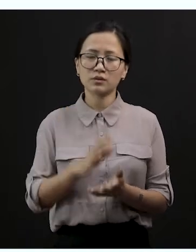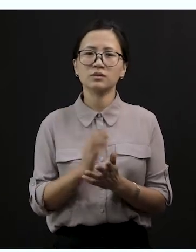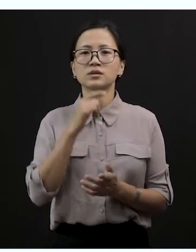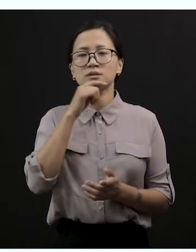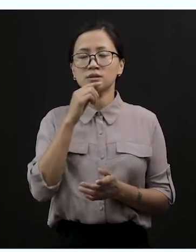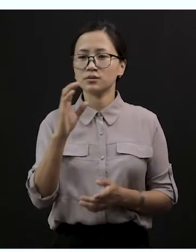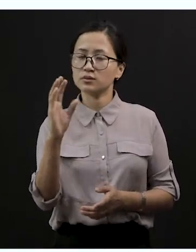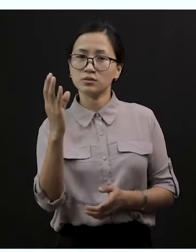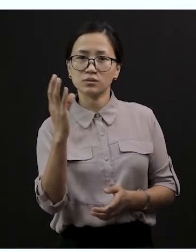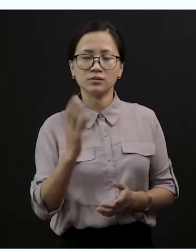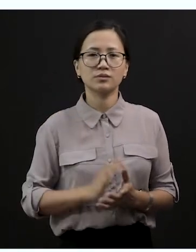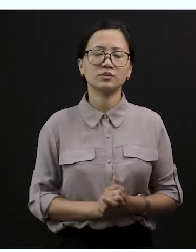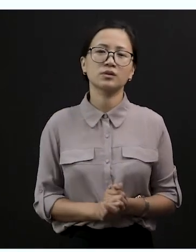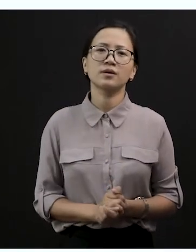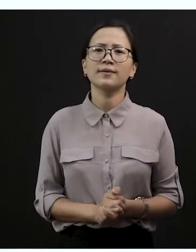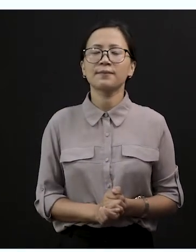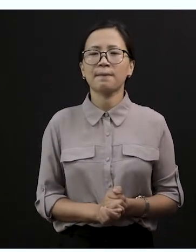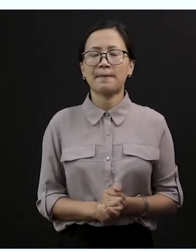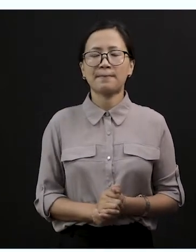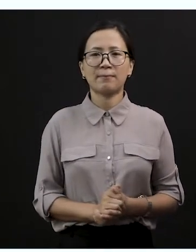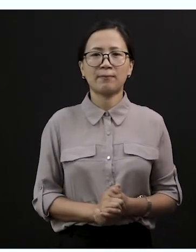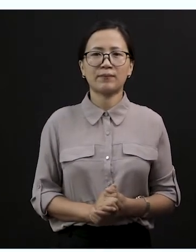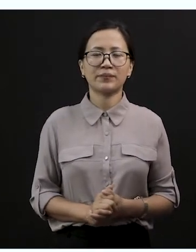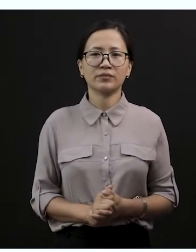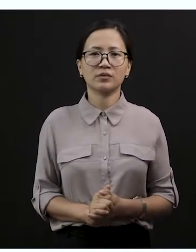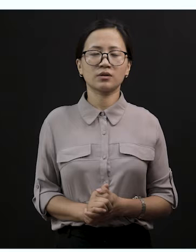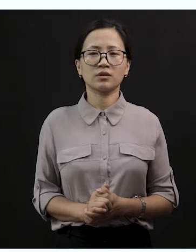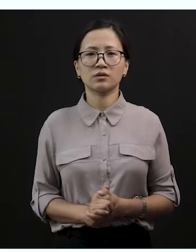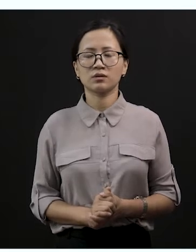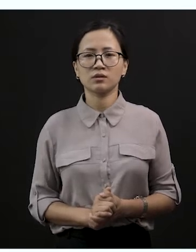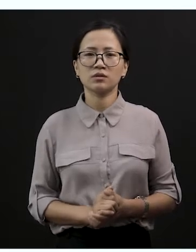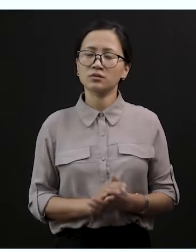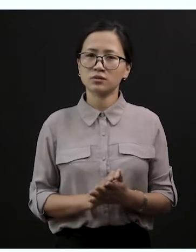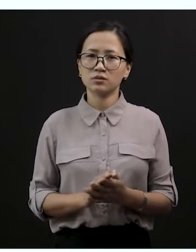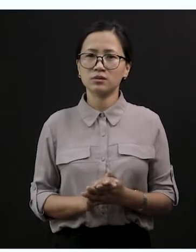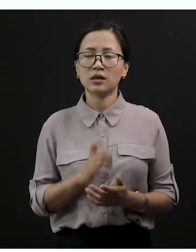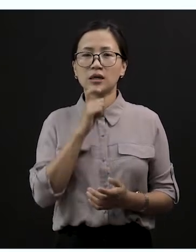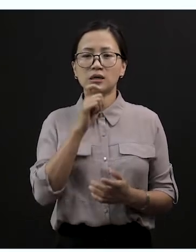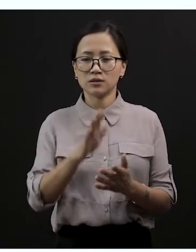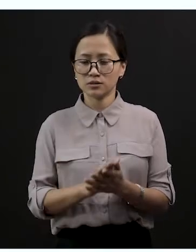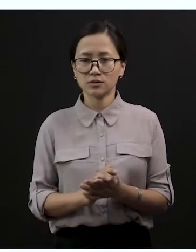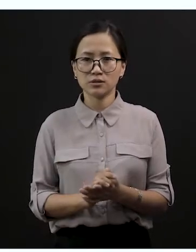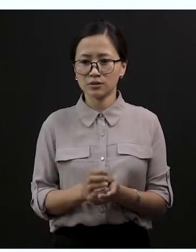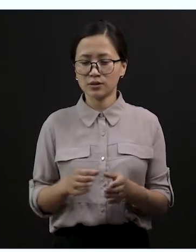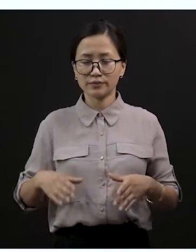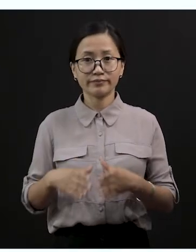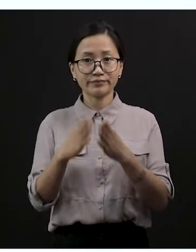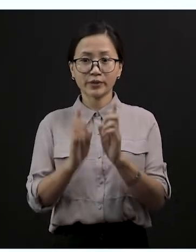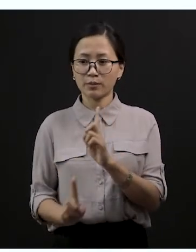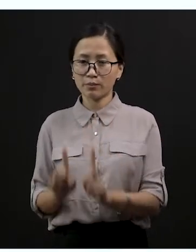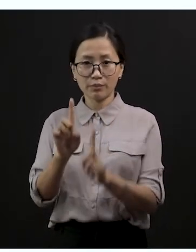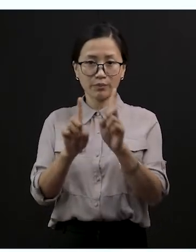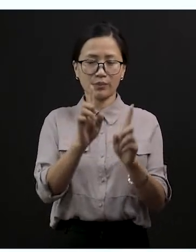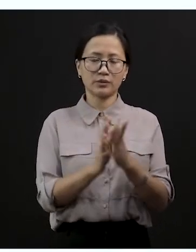he bent down and whispered to the tomato, "Plant, may I pluck some tomato? May I take some tomato from